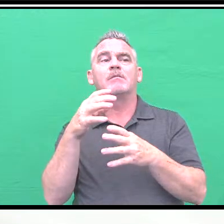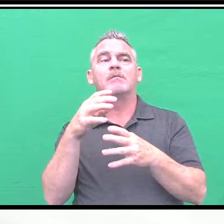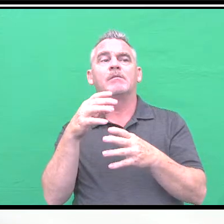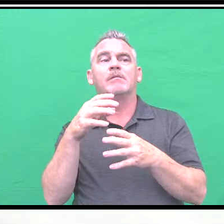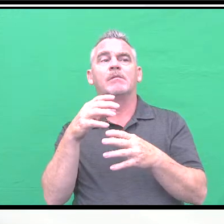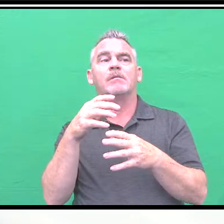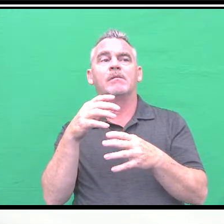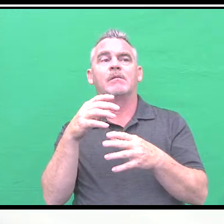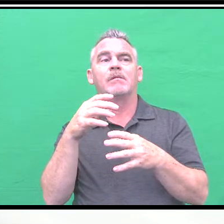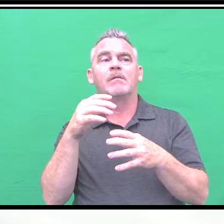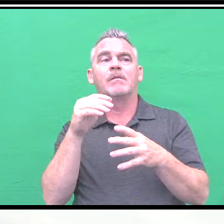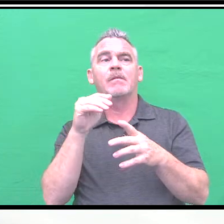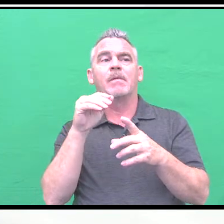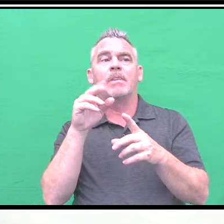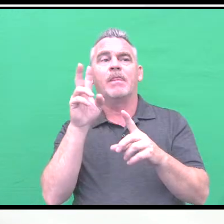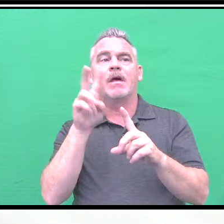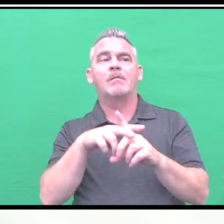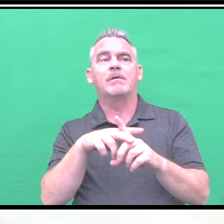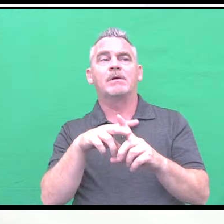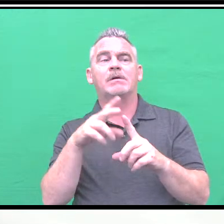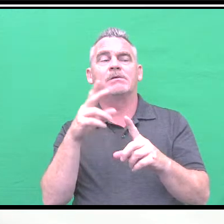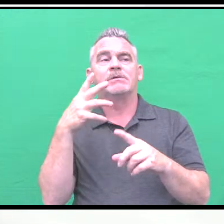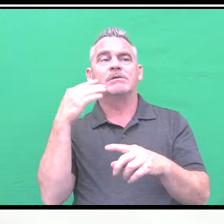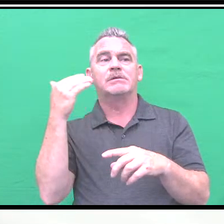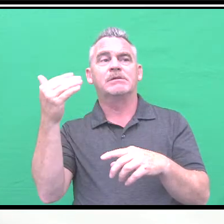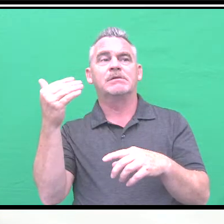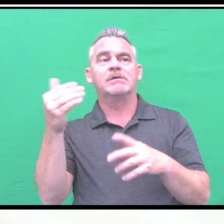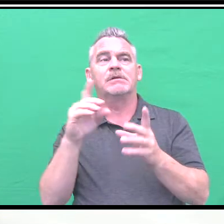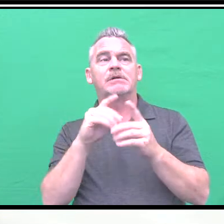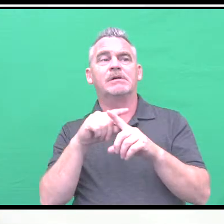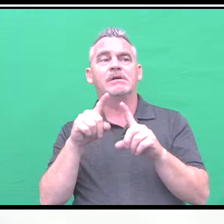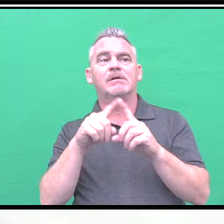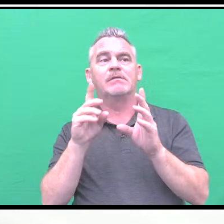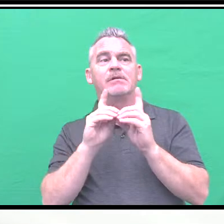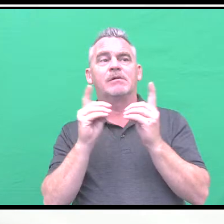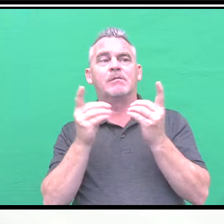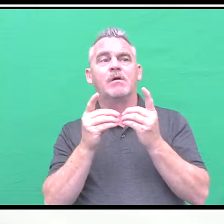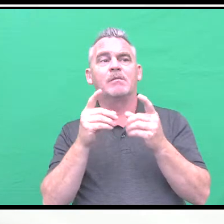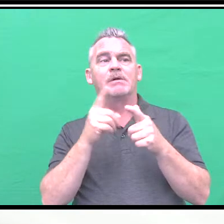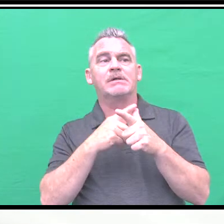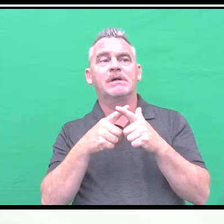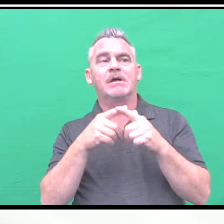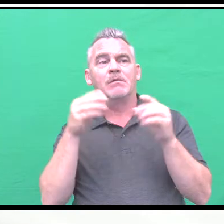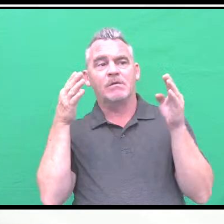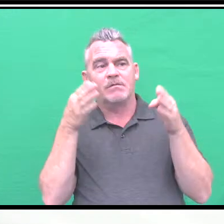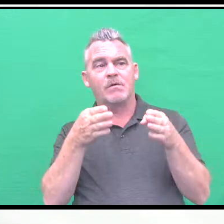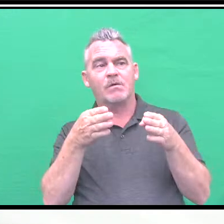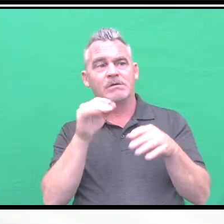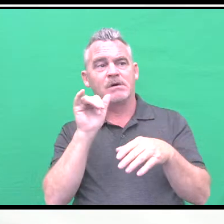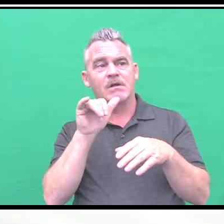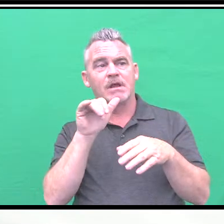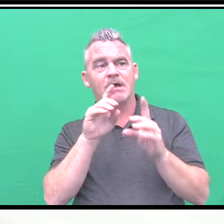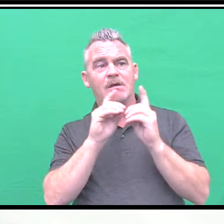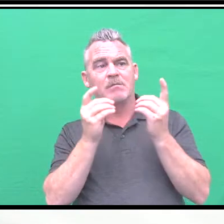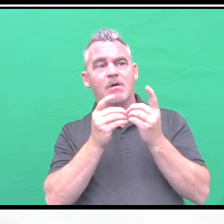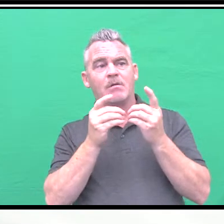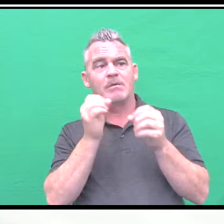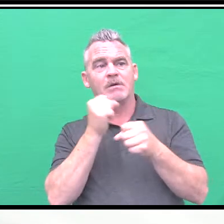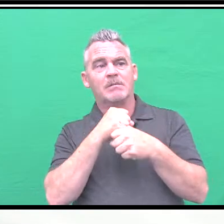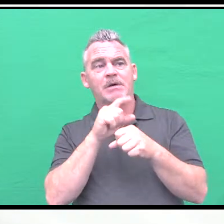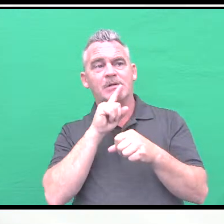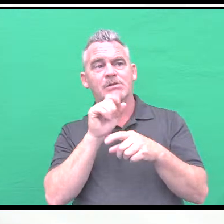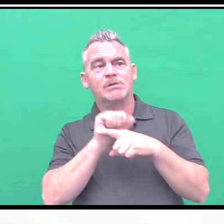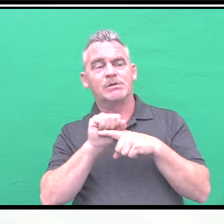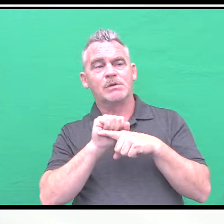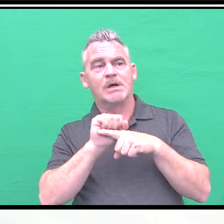type of future claims in specific departments, and we focus on those departments, just like the trainings that Tony mentioned, with trainings